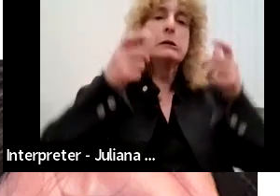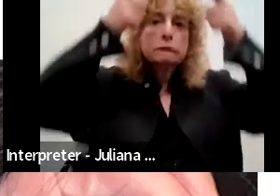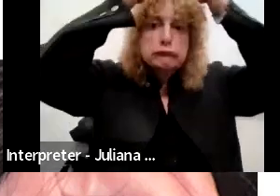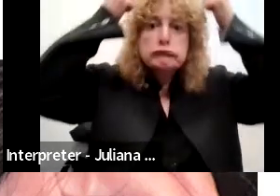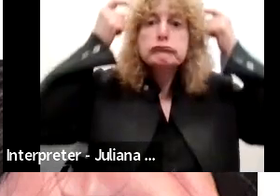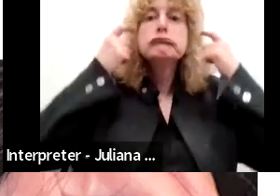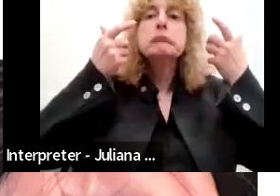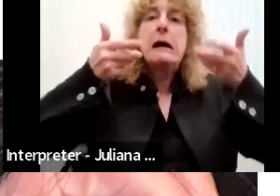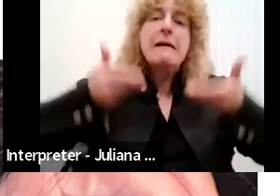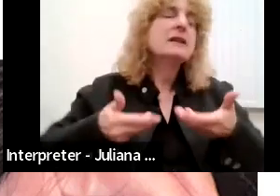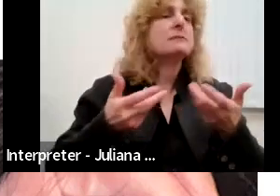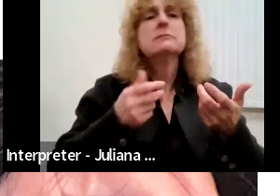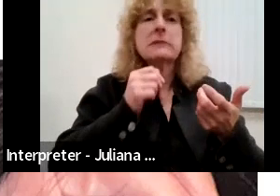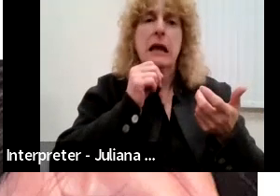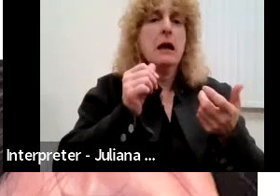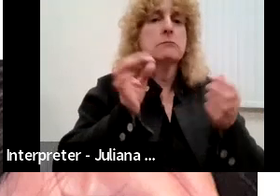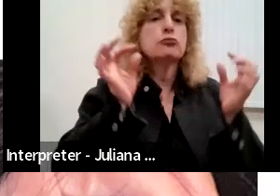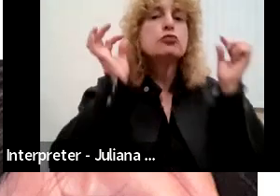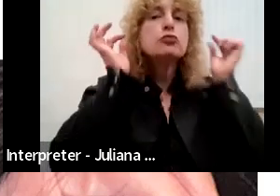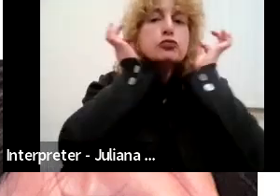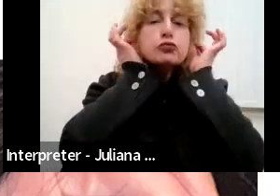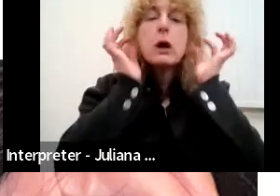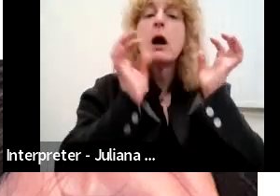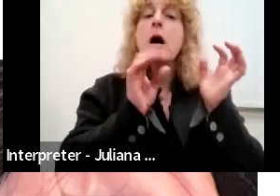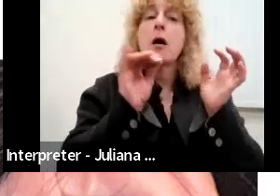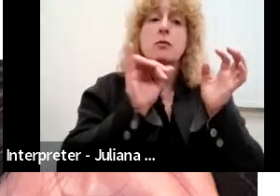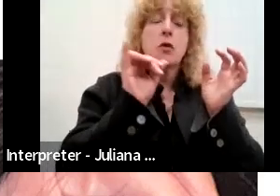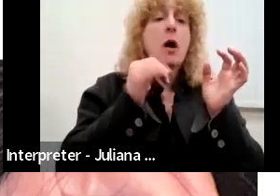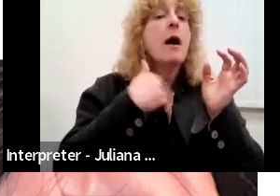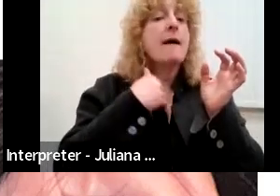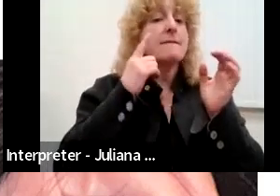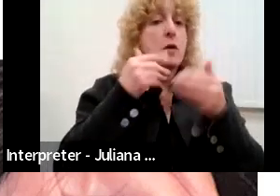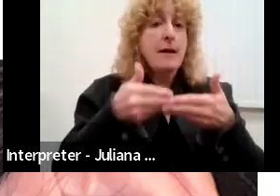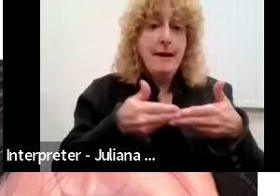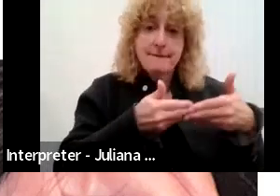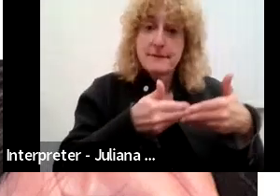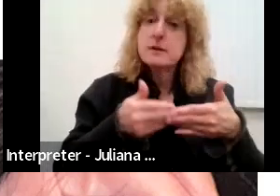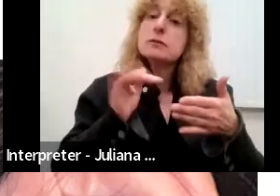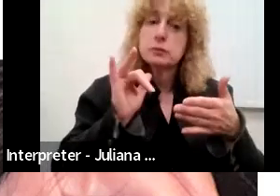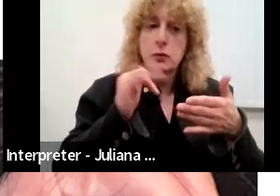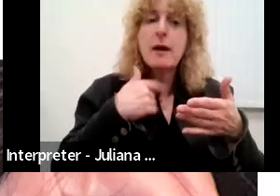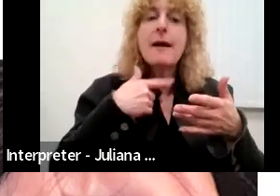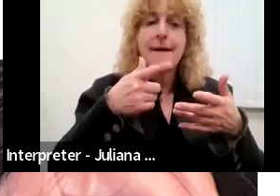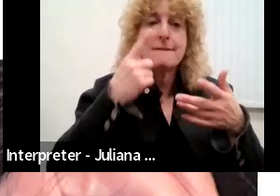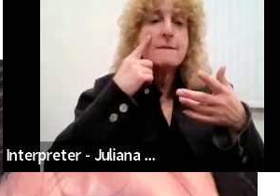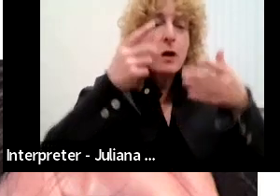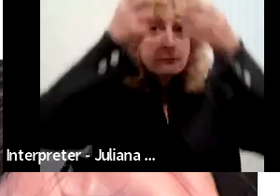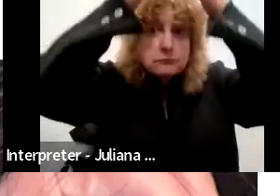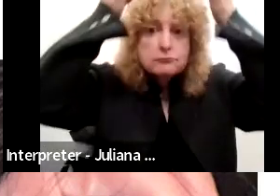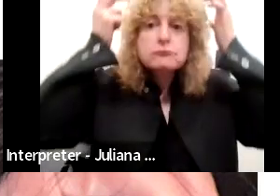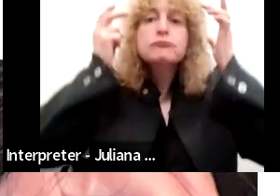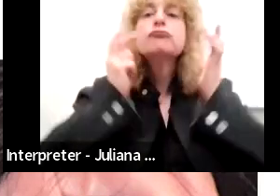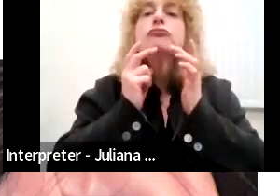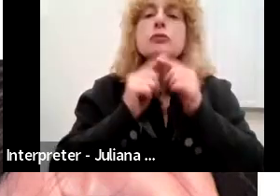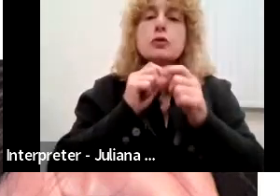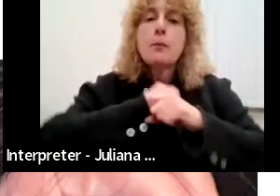bulkier headphones. There are also headphones available for infants. So again, those wrap around the head to protect